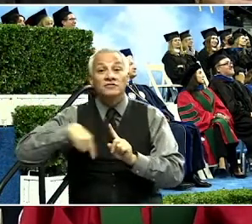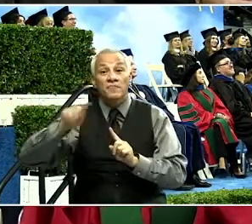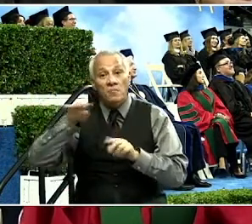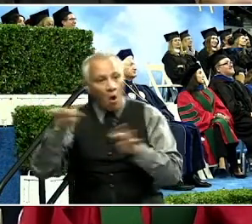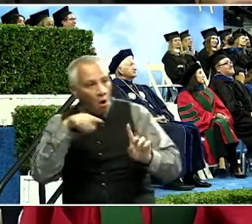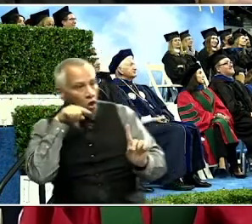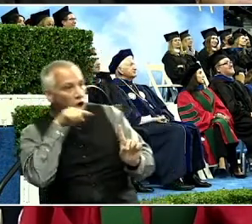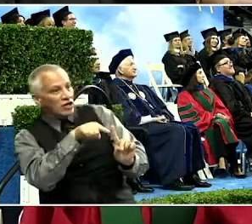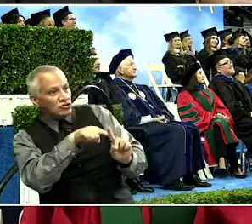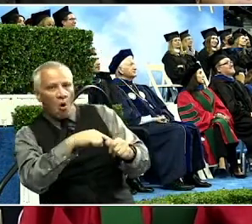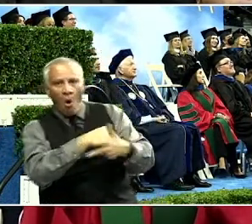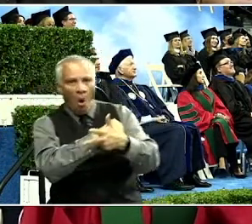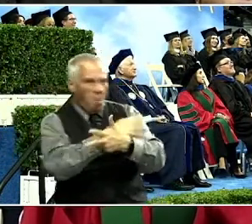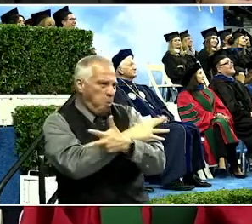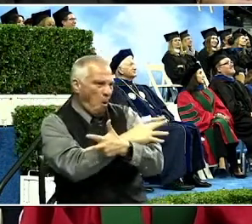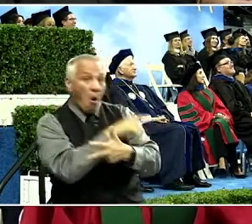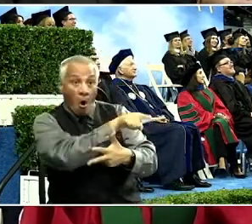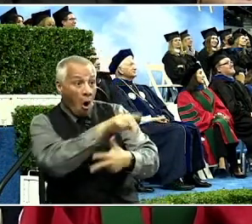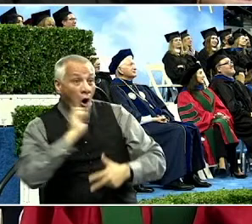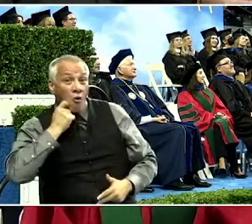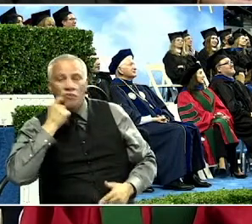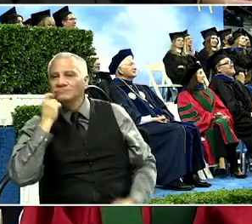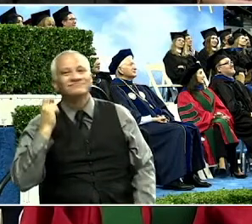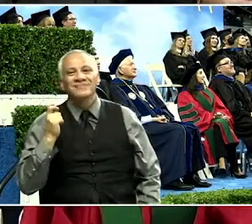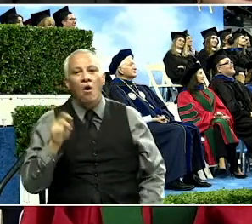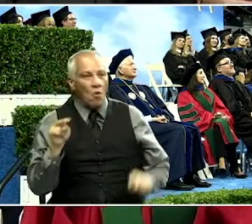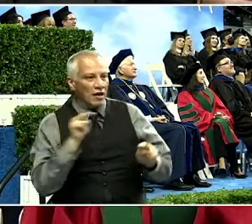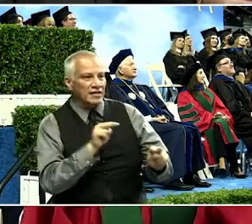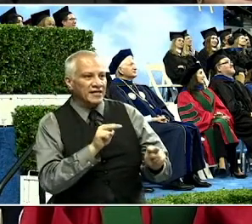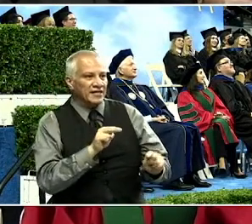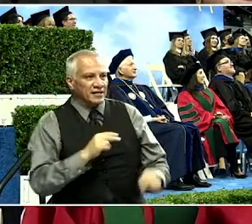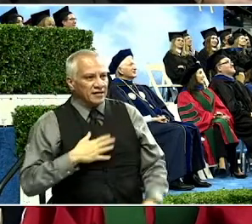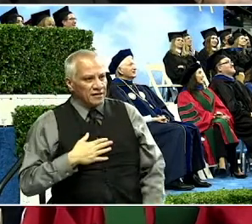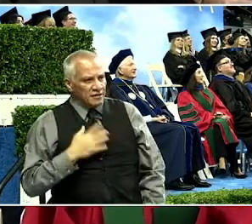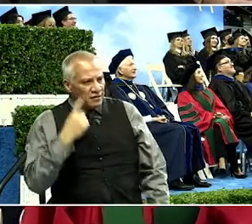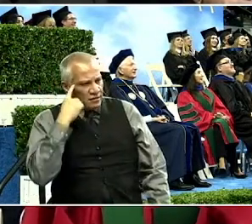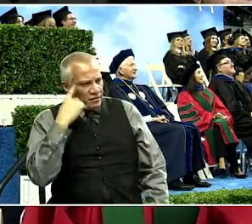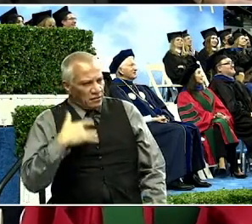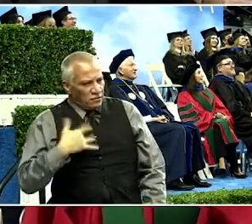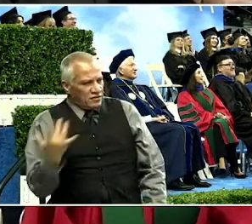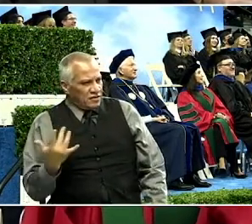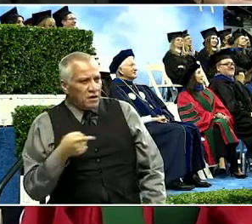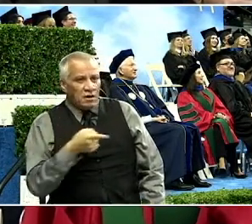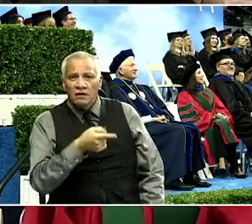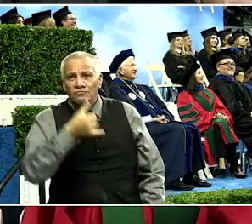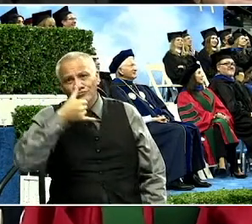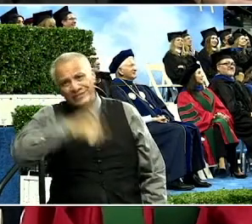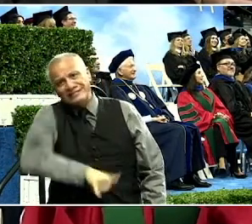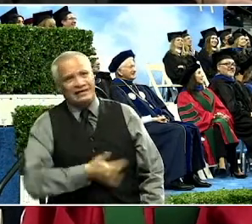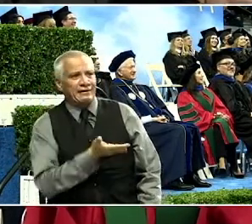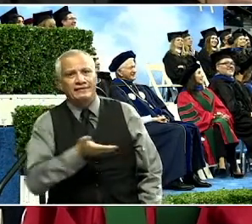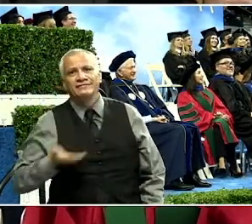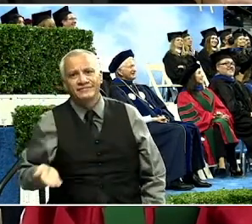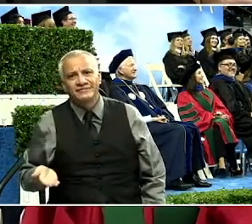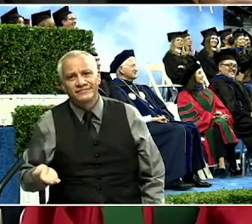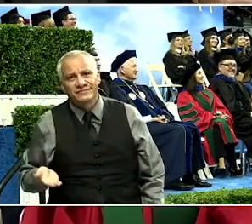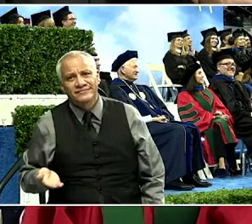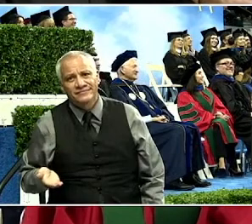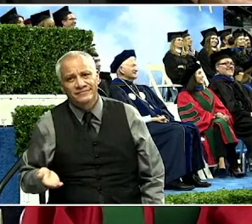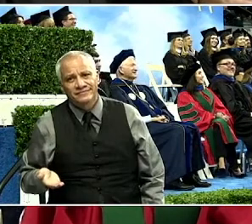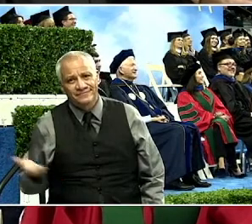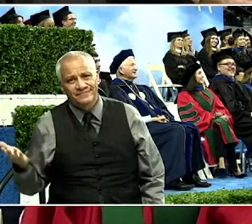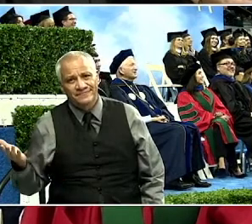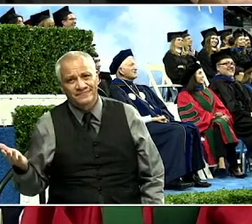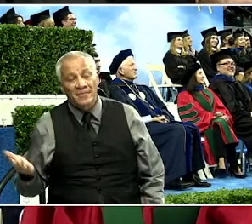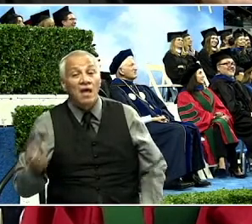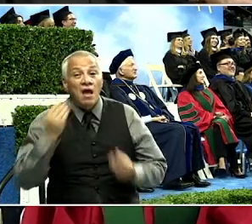look at you because we think you're cool. We look because we're startled and because we think you're being ridiculous.